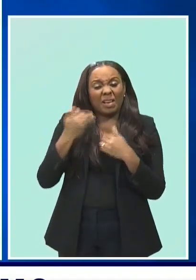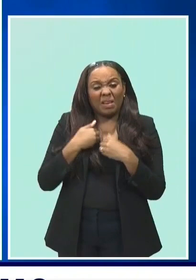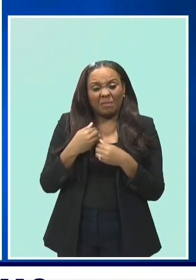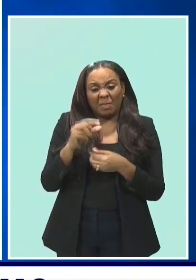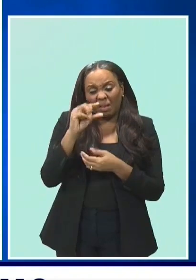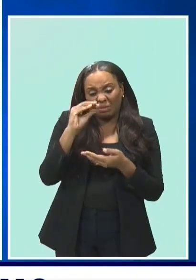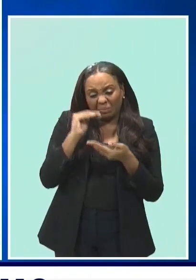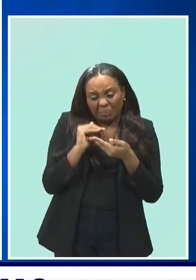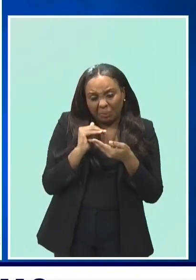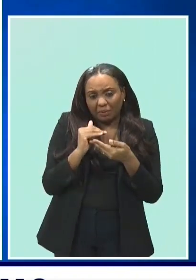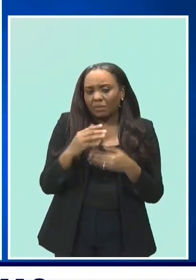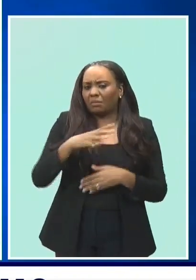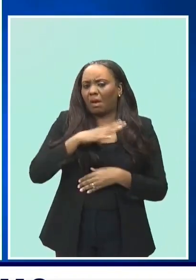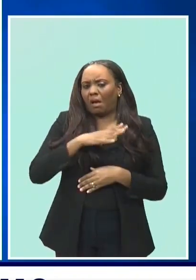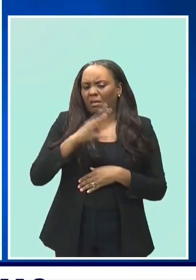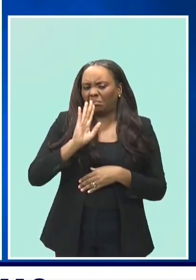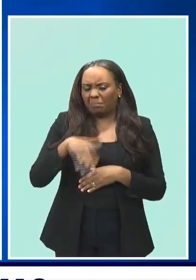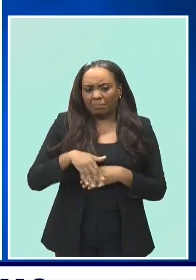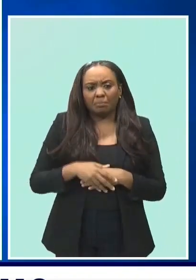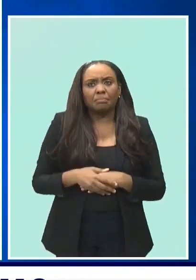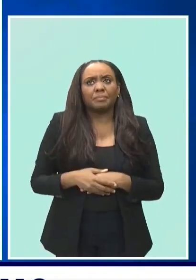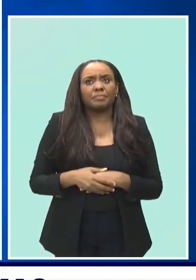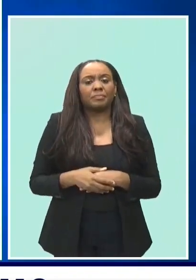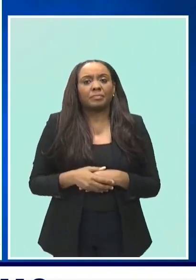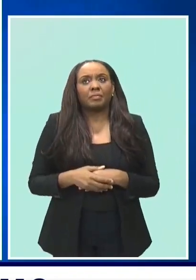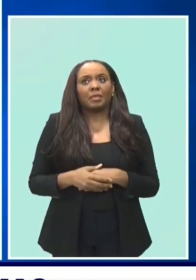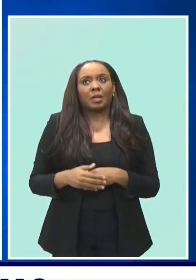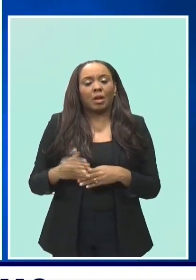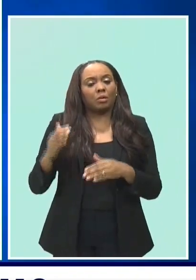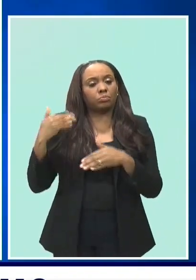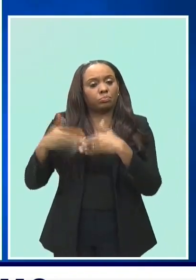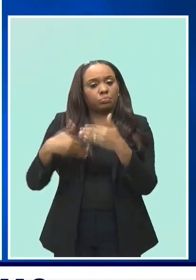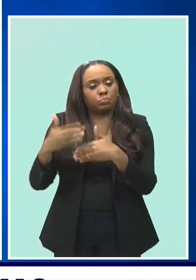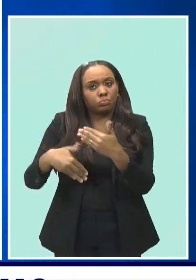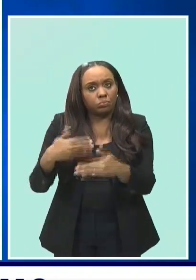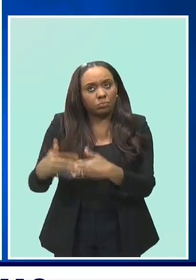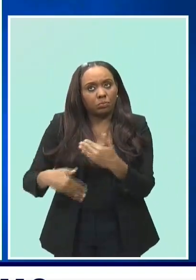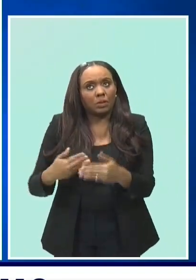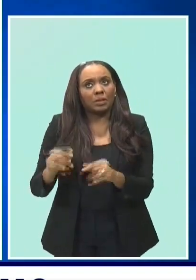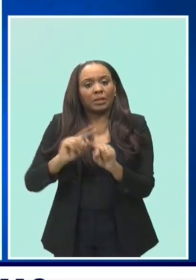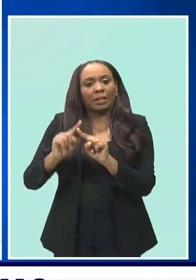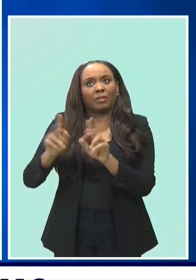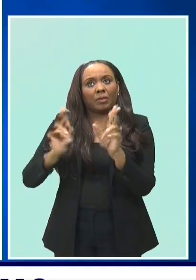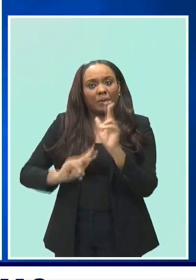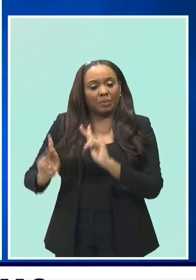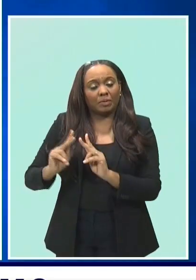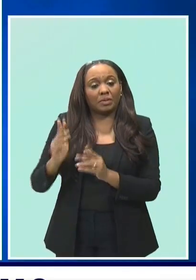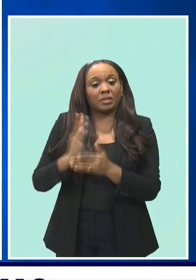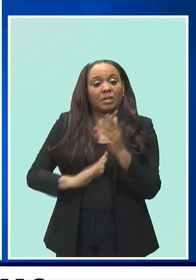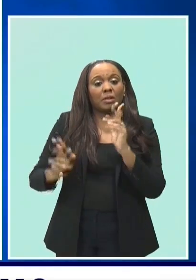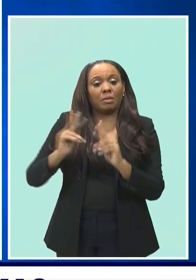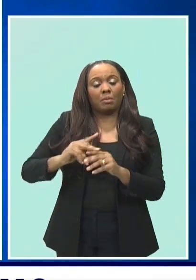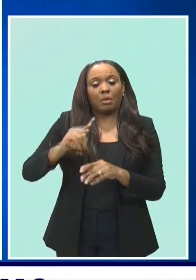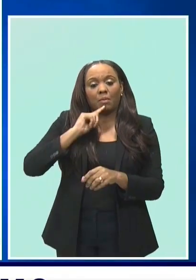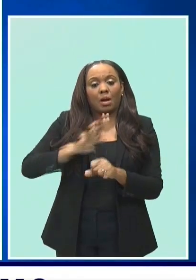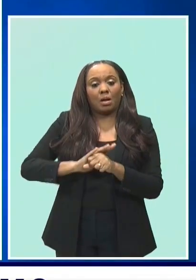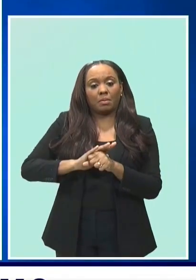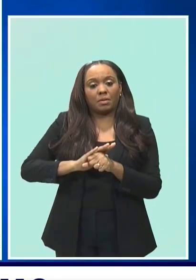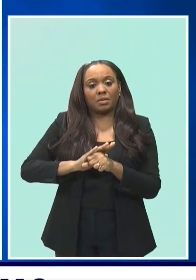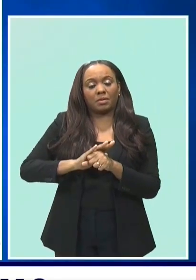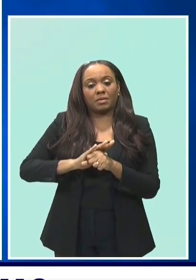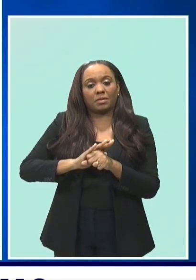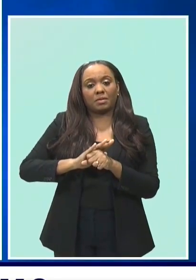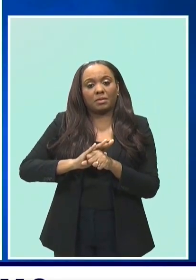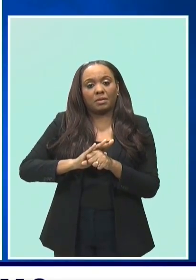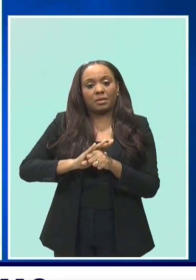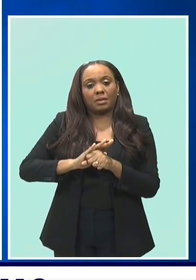And so throughout the evening, the scenes were much the same. Pledges came from as far as Cuba, with Barbados ambassador